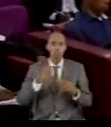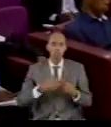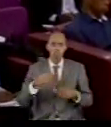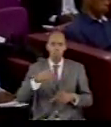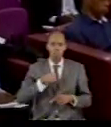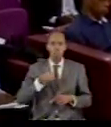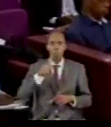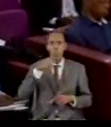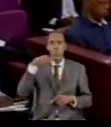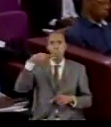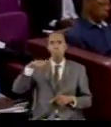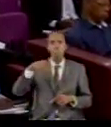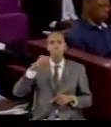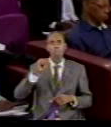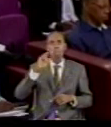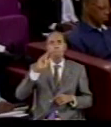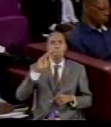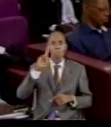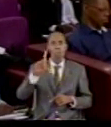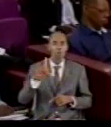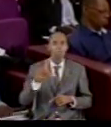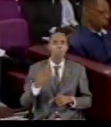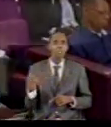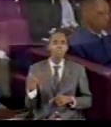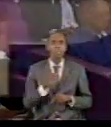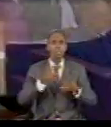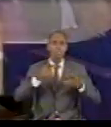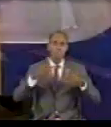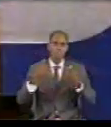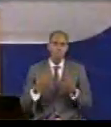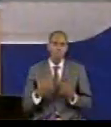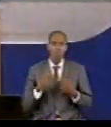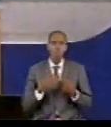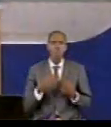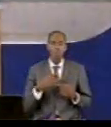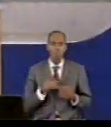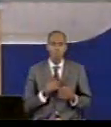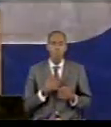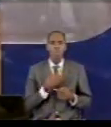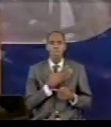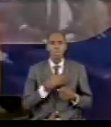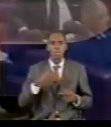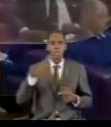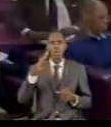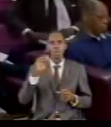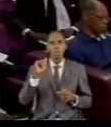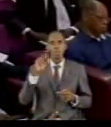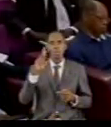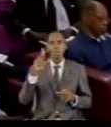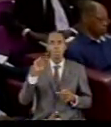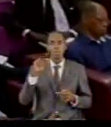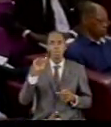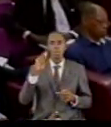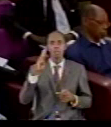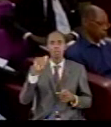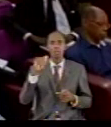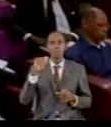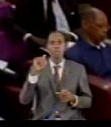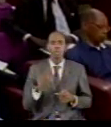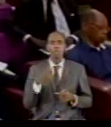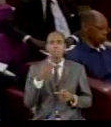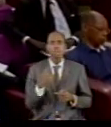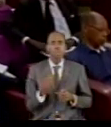Paul, they gave to me and Barnabas the right hands